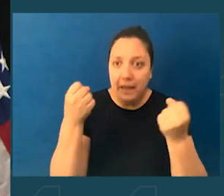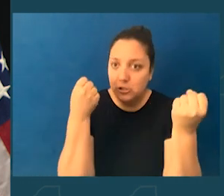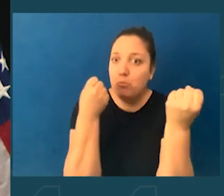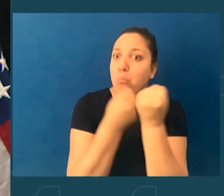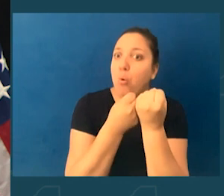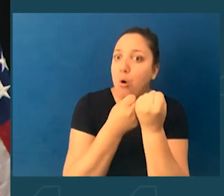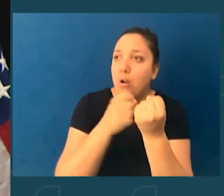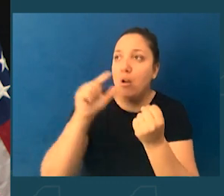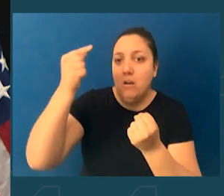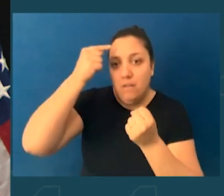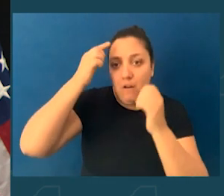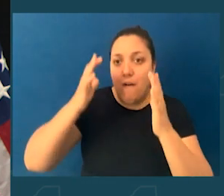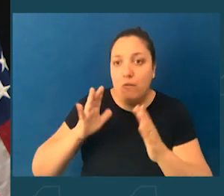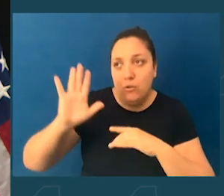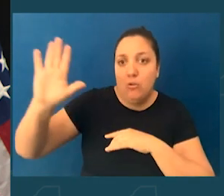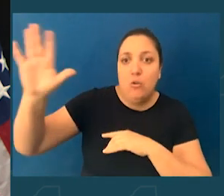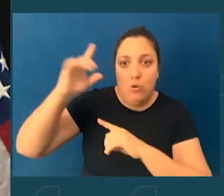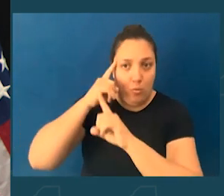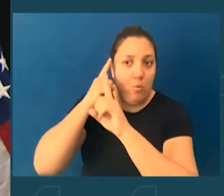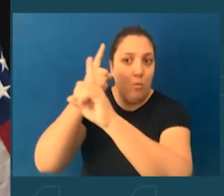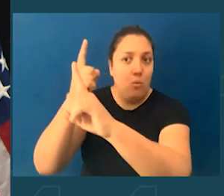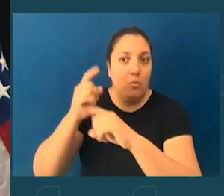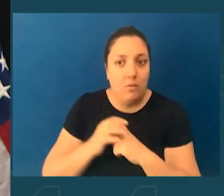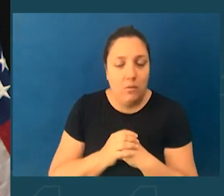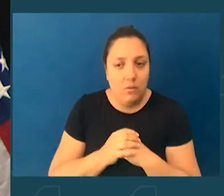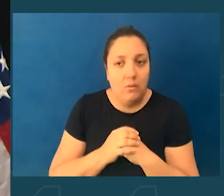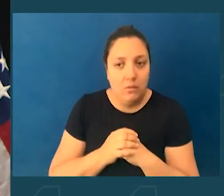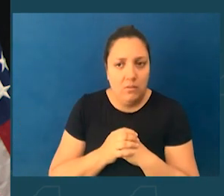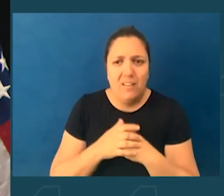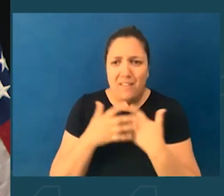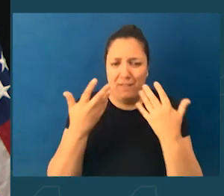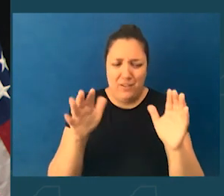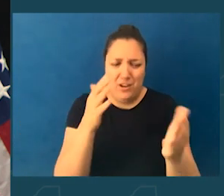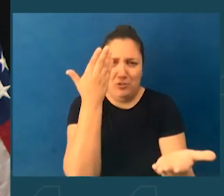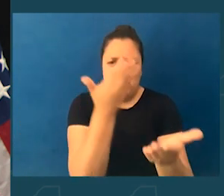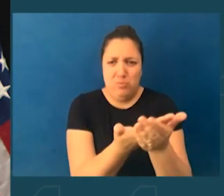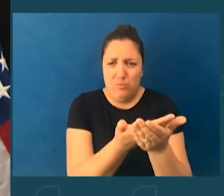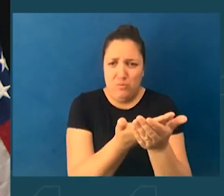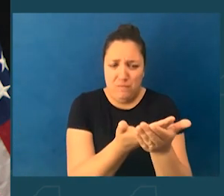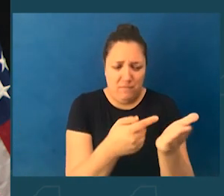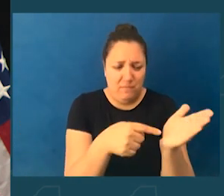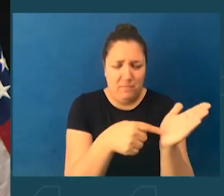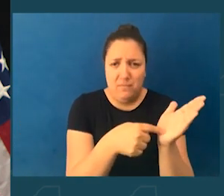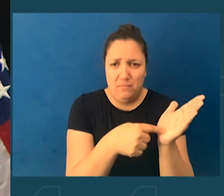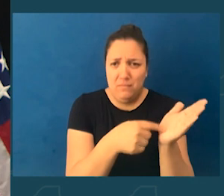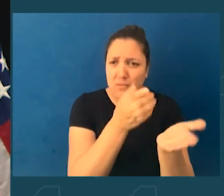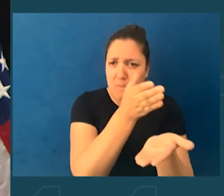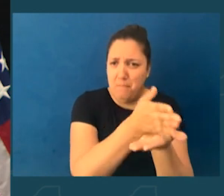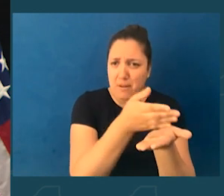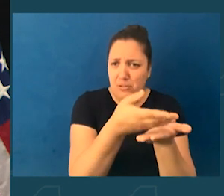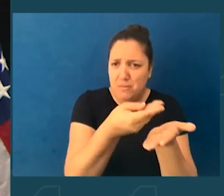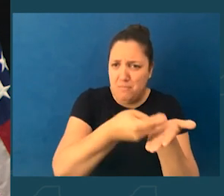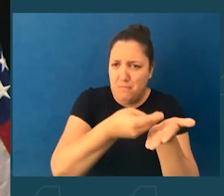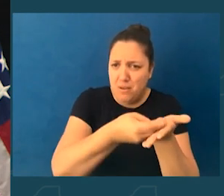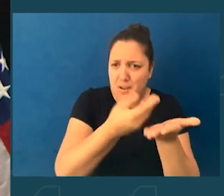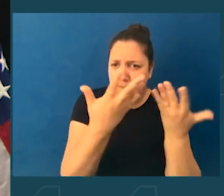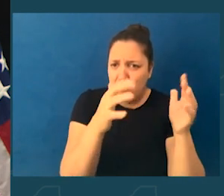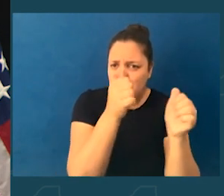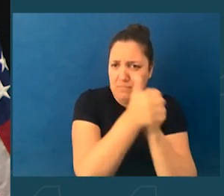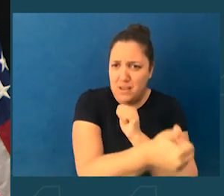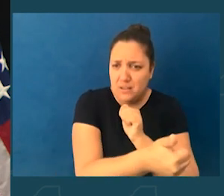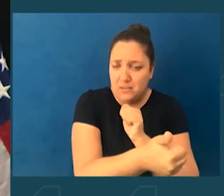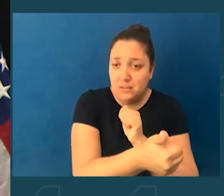for mental health reform. That support is evident in the final budget that was just passed. The fact is, mental health concerns do